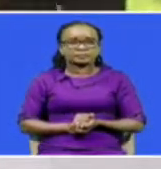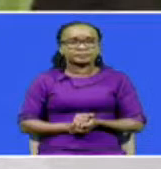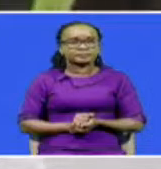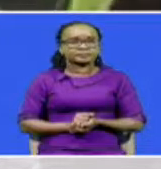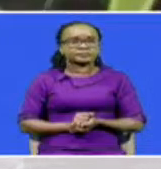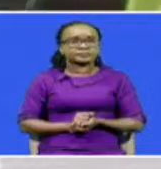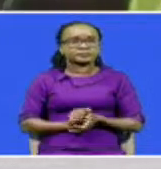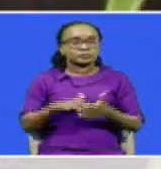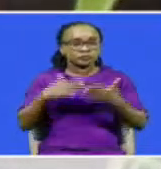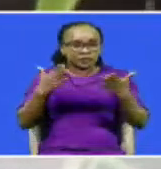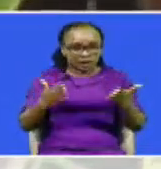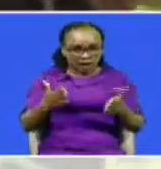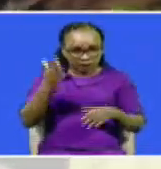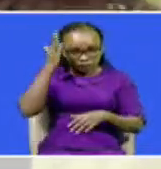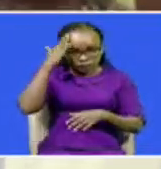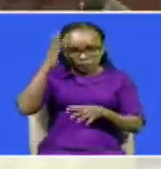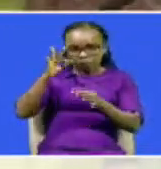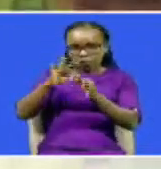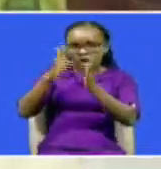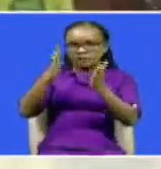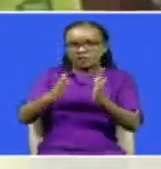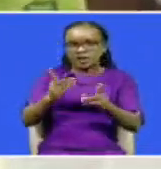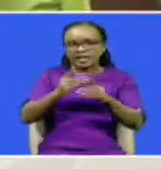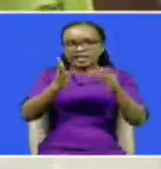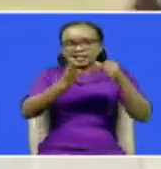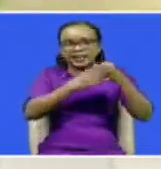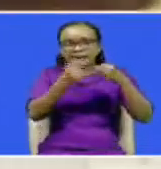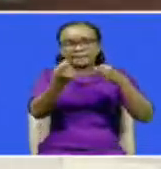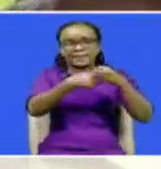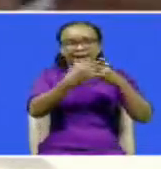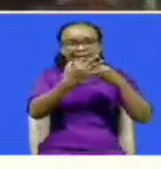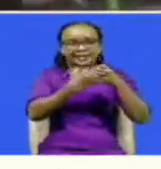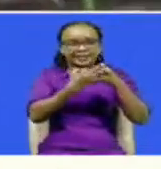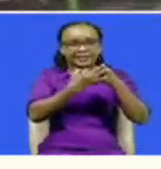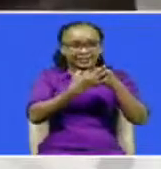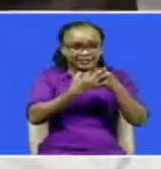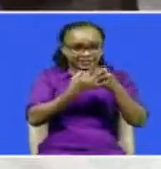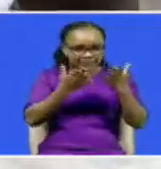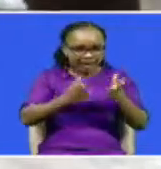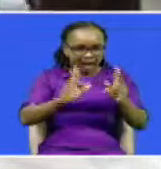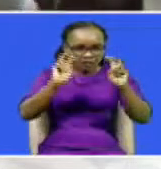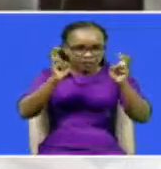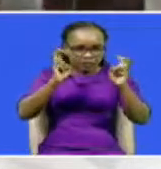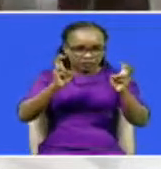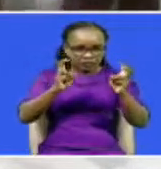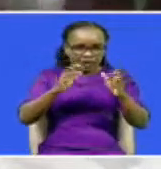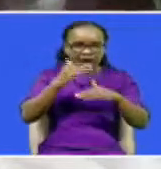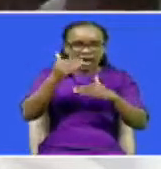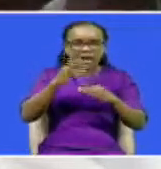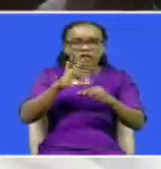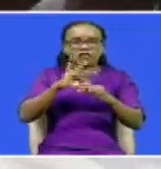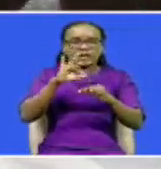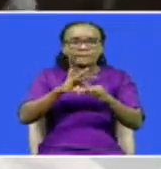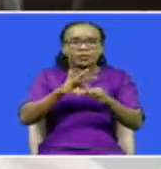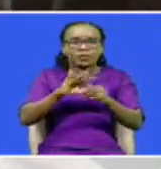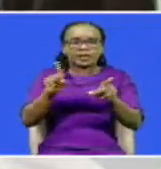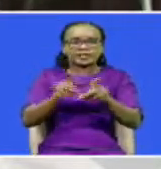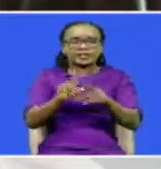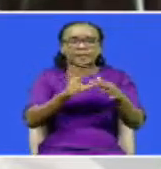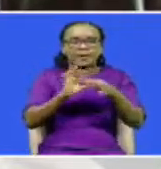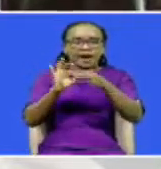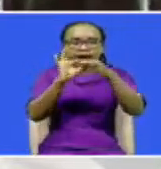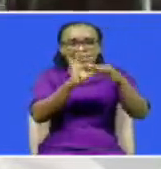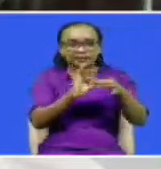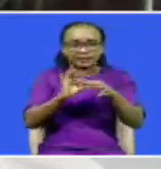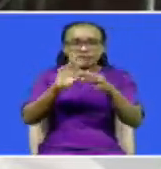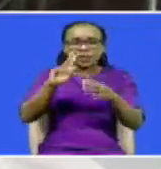Just how to identify voters on the 9th of August has been a contentious issue ahead of the polls. Azimio la Umoja